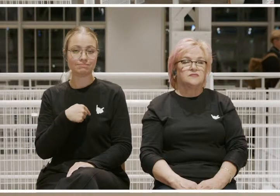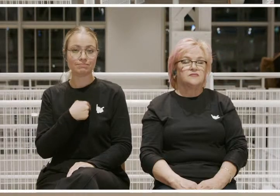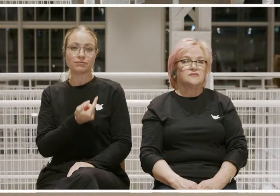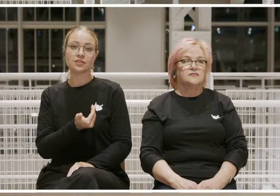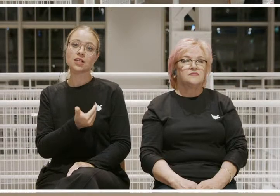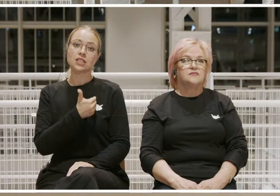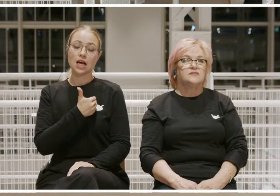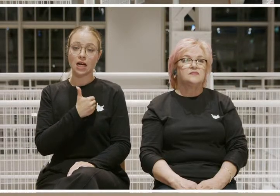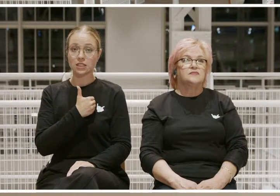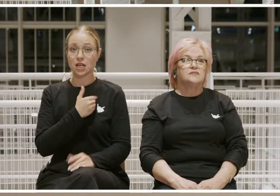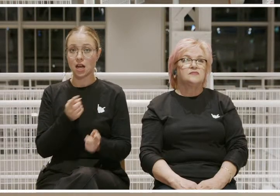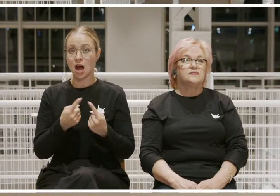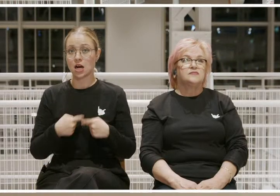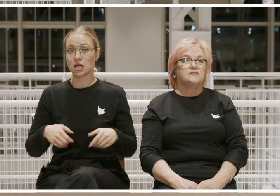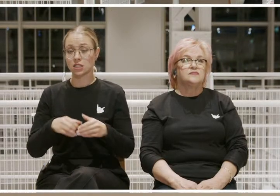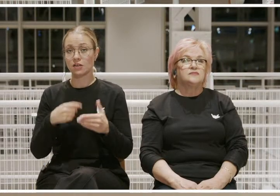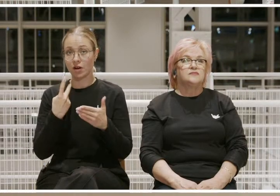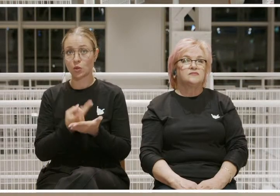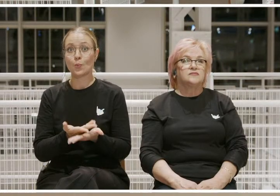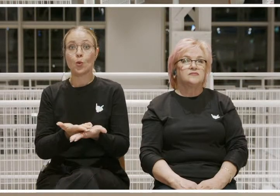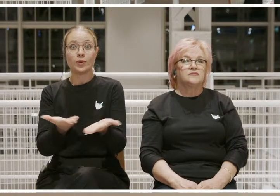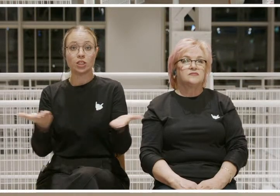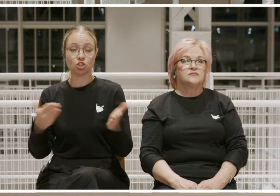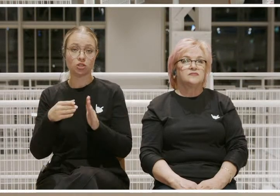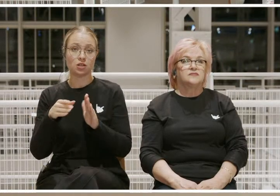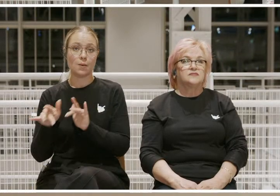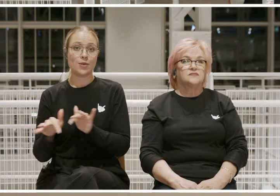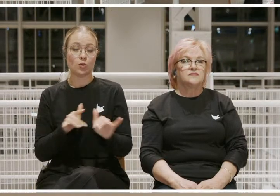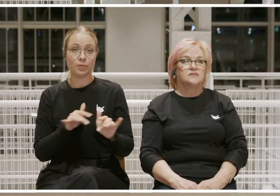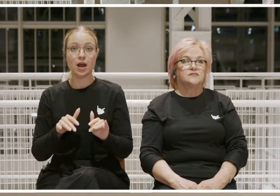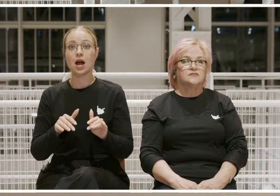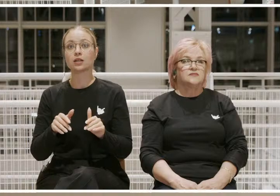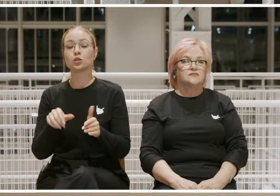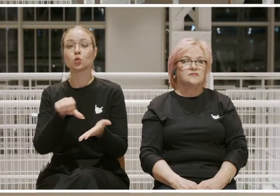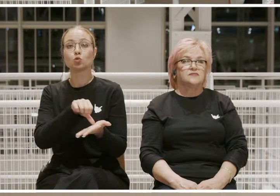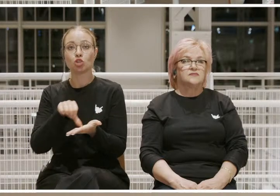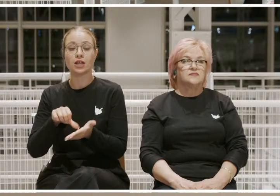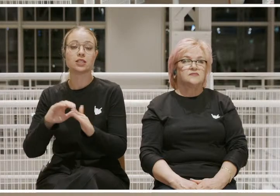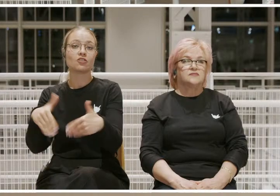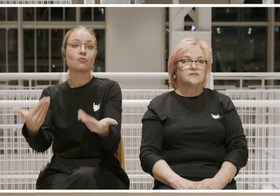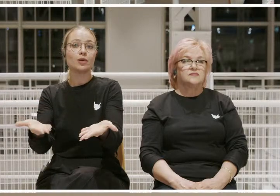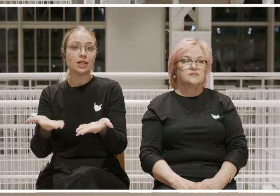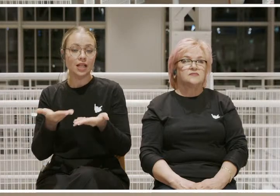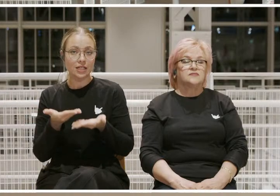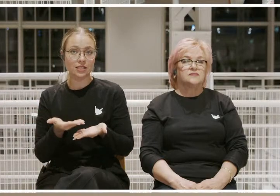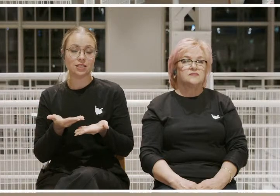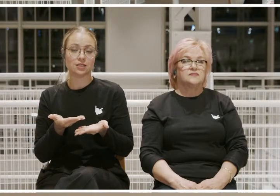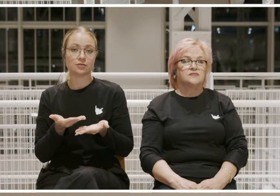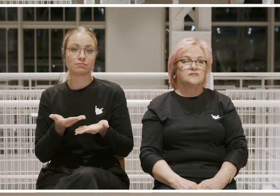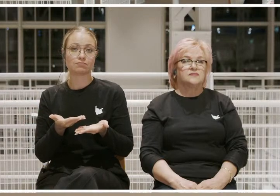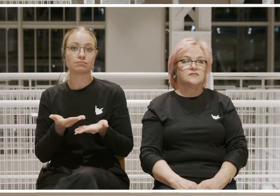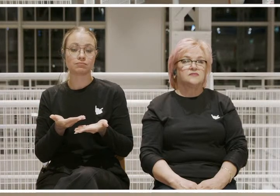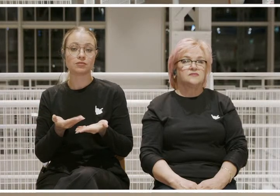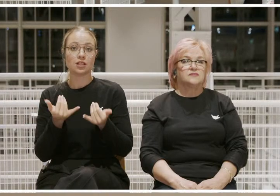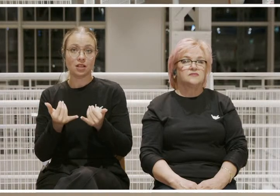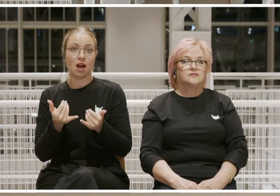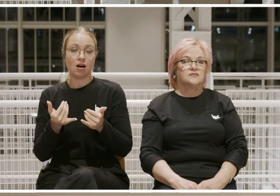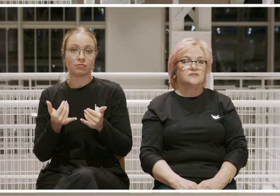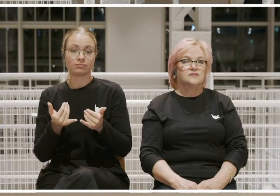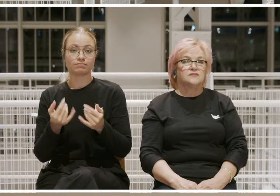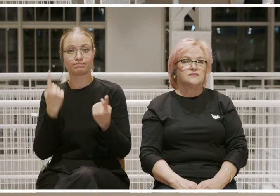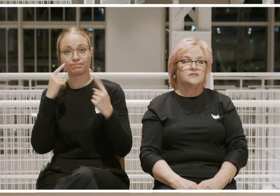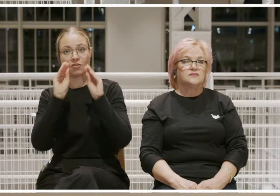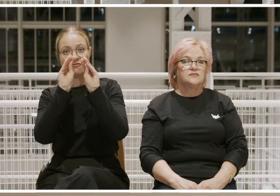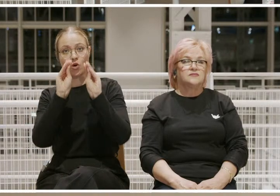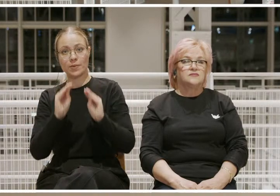the participants to contribute to the public program, and through which actually the visitors